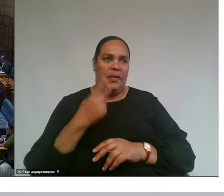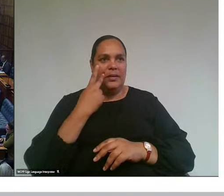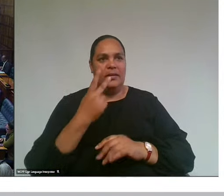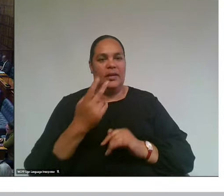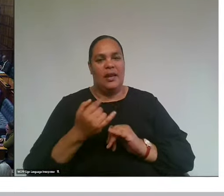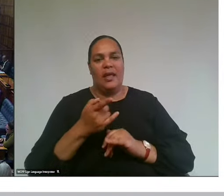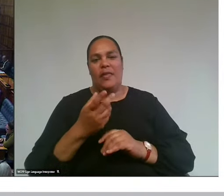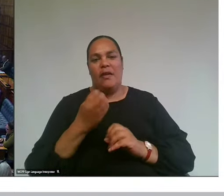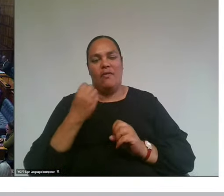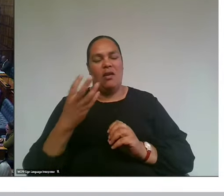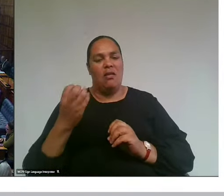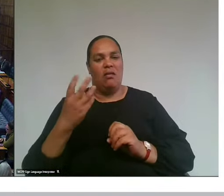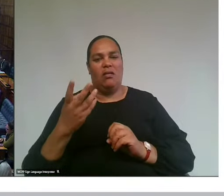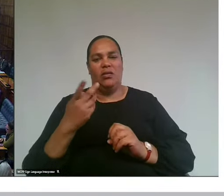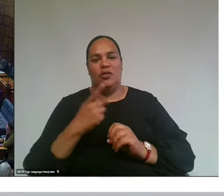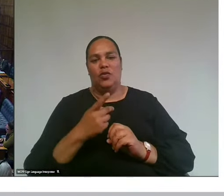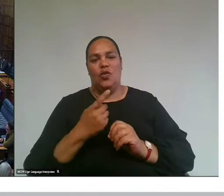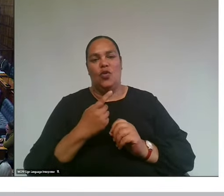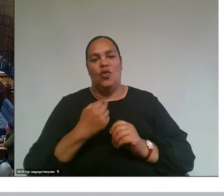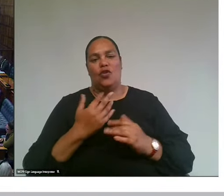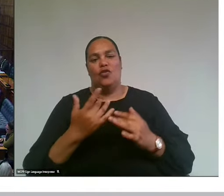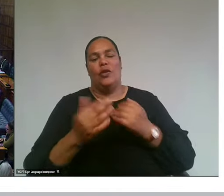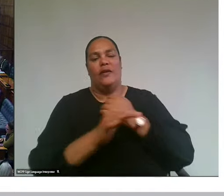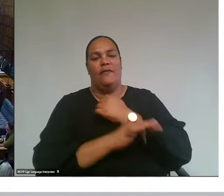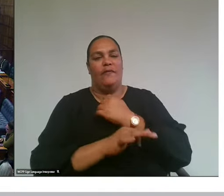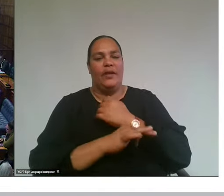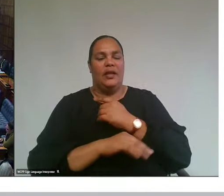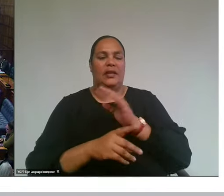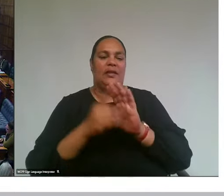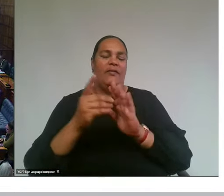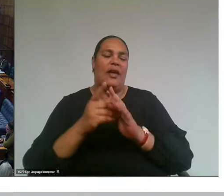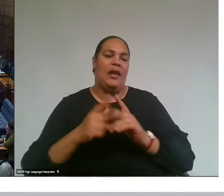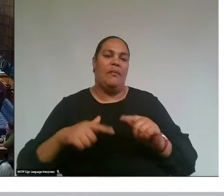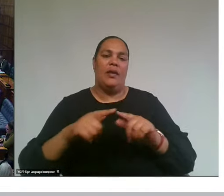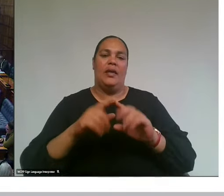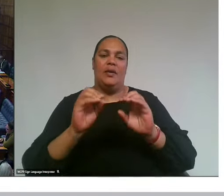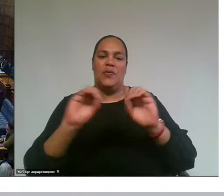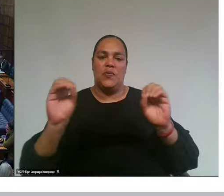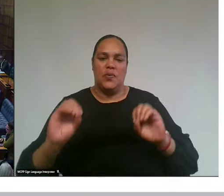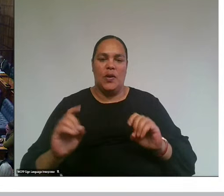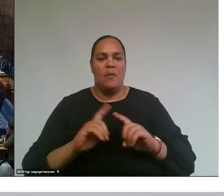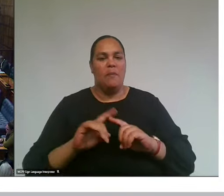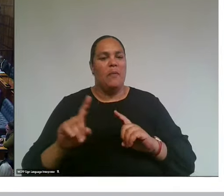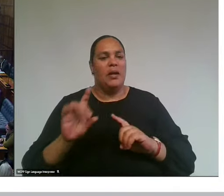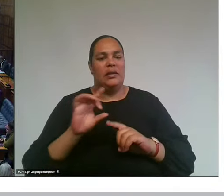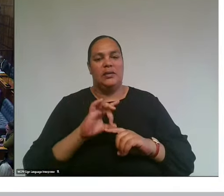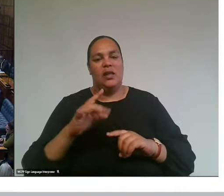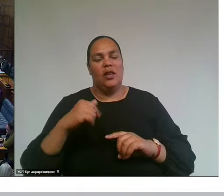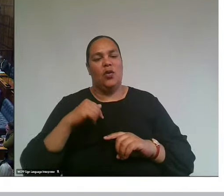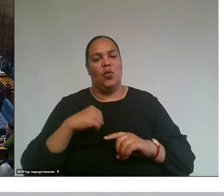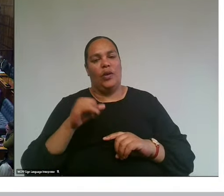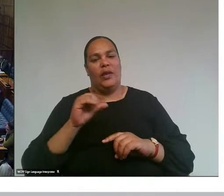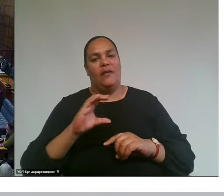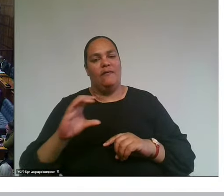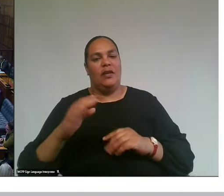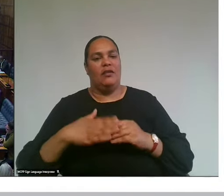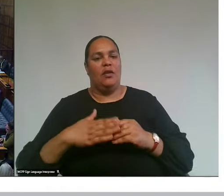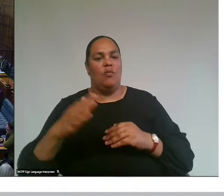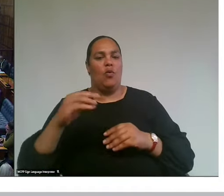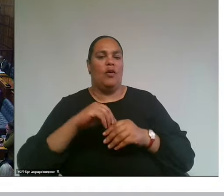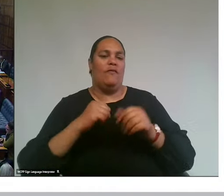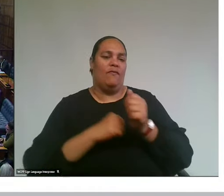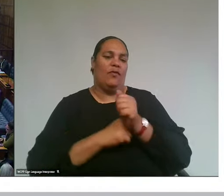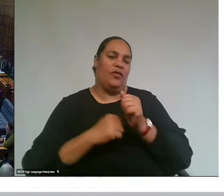if there's a lot of uh Green Fields a lot of undeveloped land and yet we are already investing in further